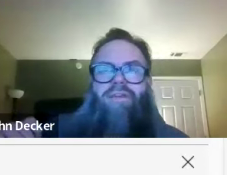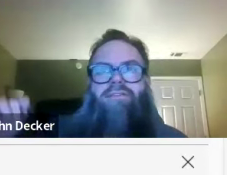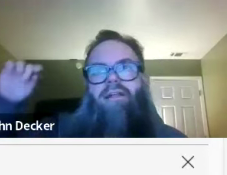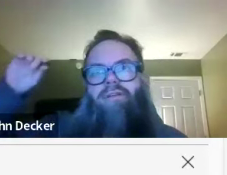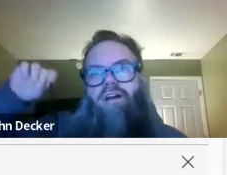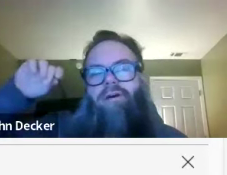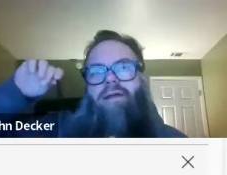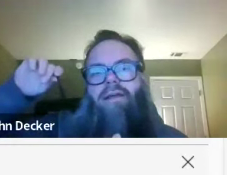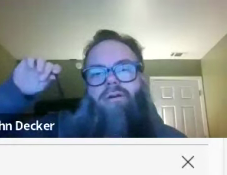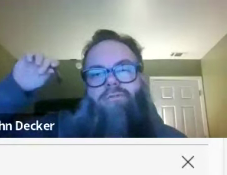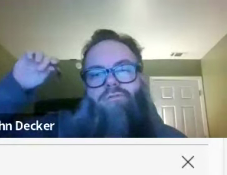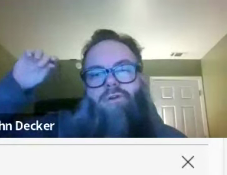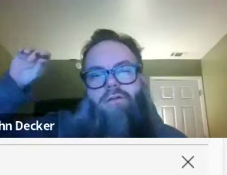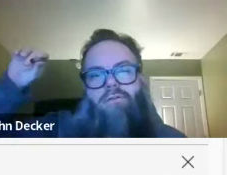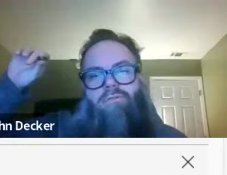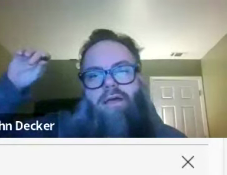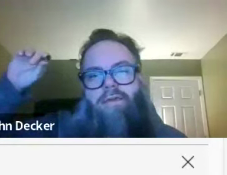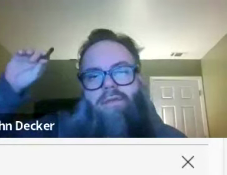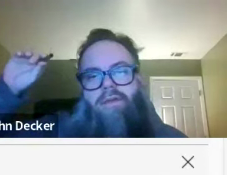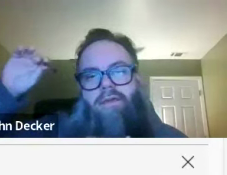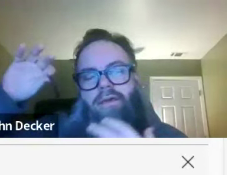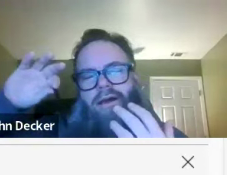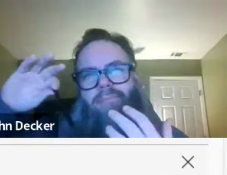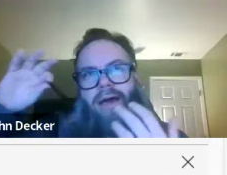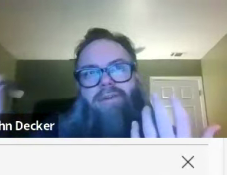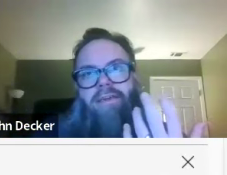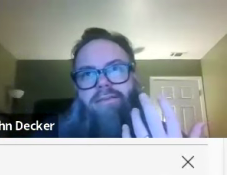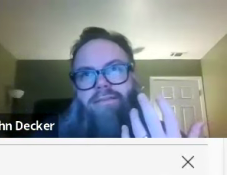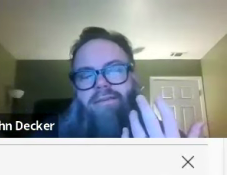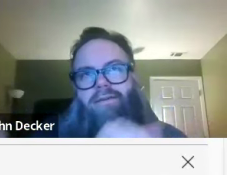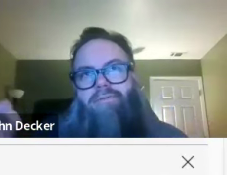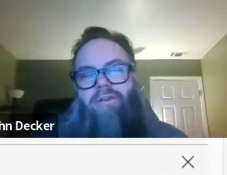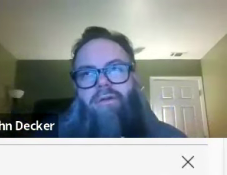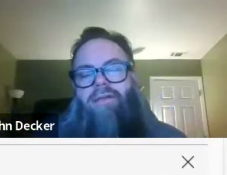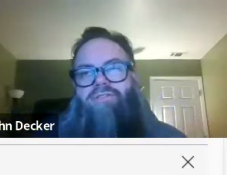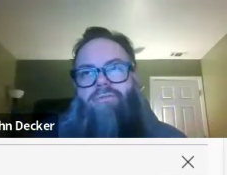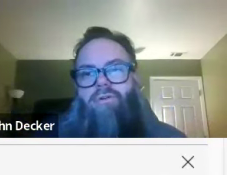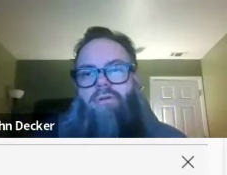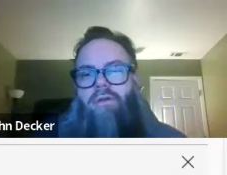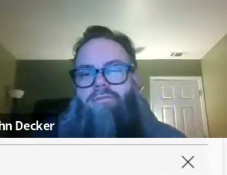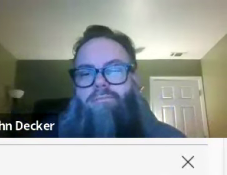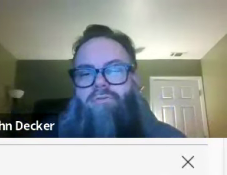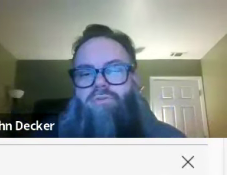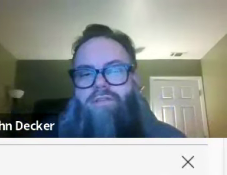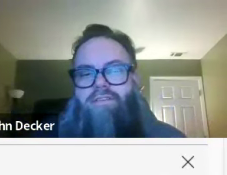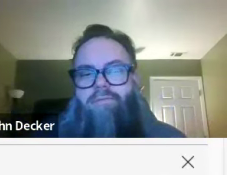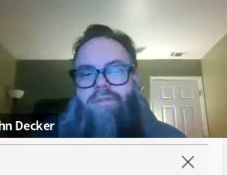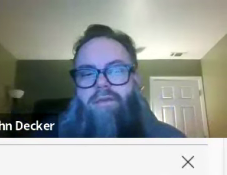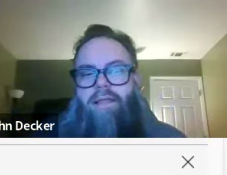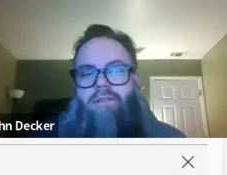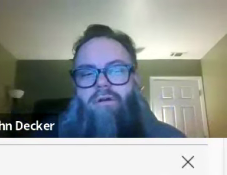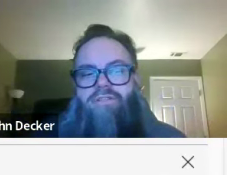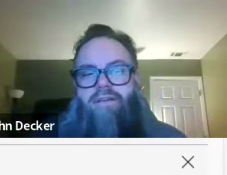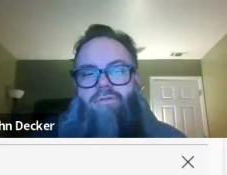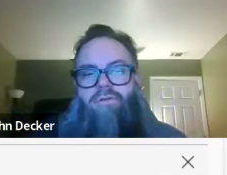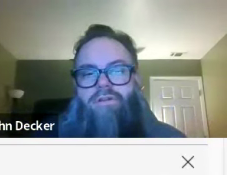So some of the things that I'm going to talk about right now, if you follow like the advocacy kind of hearings, or if you're familiar with what some of